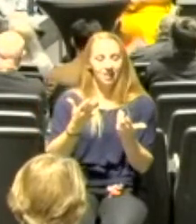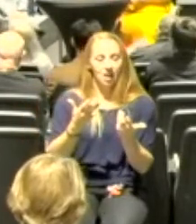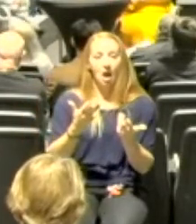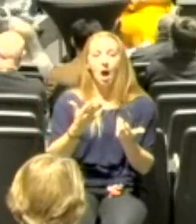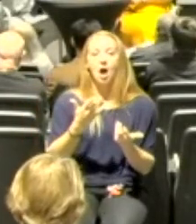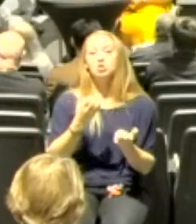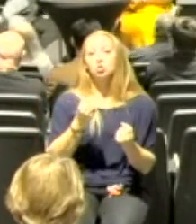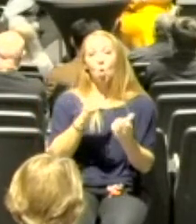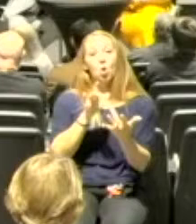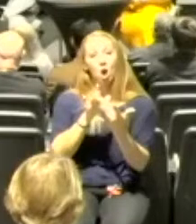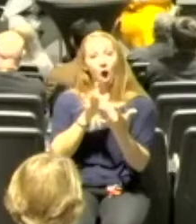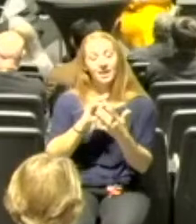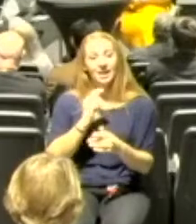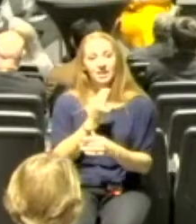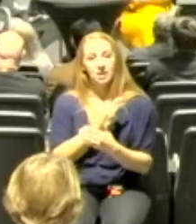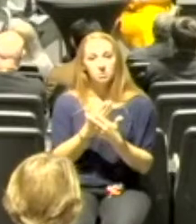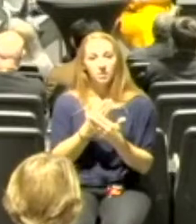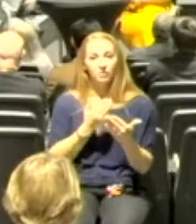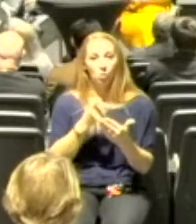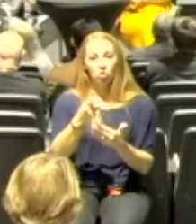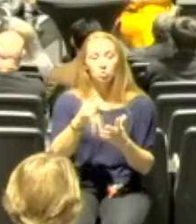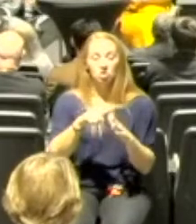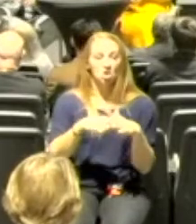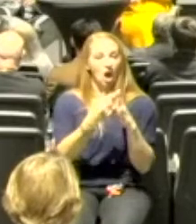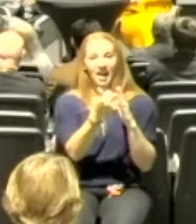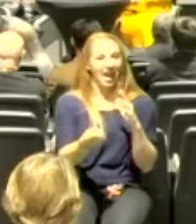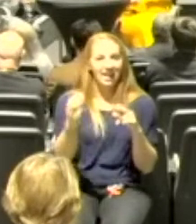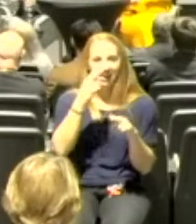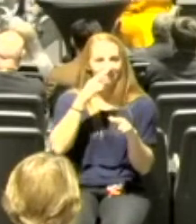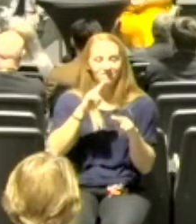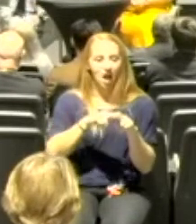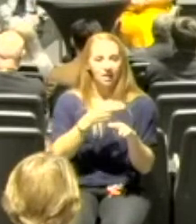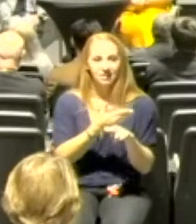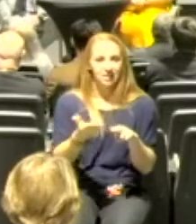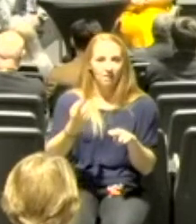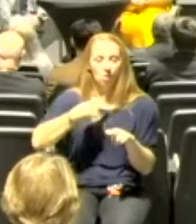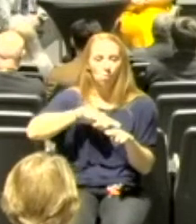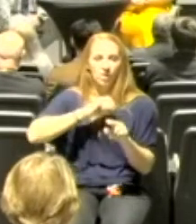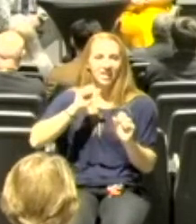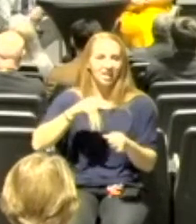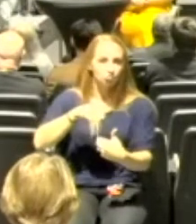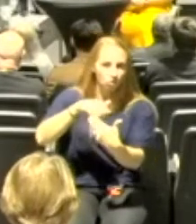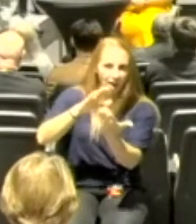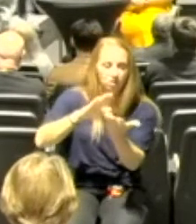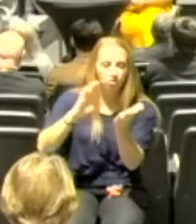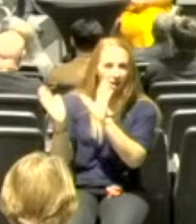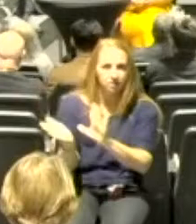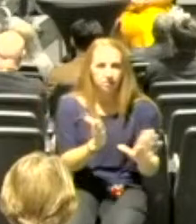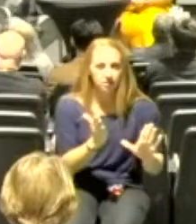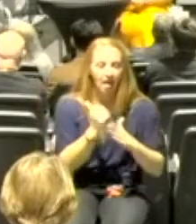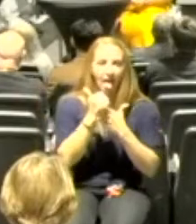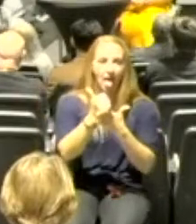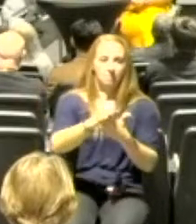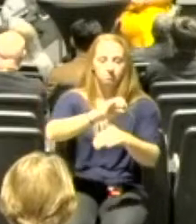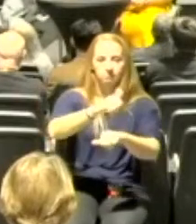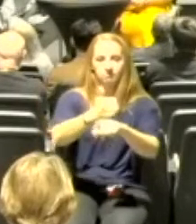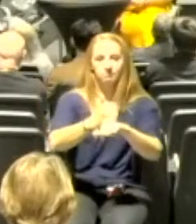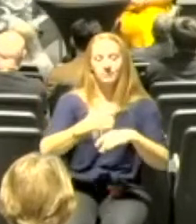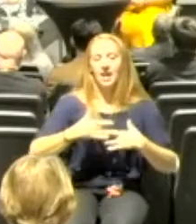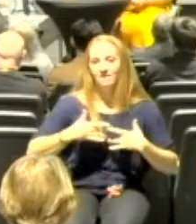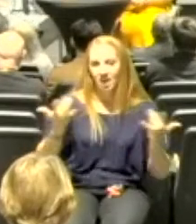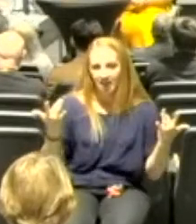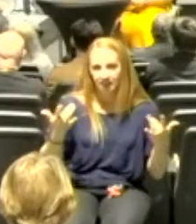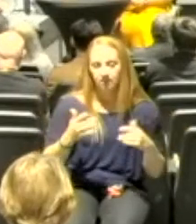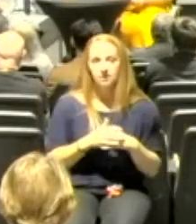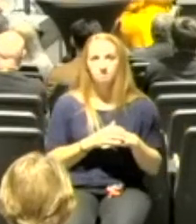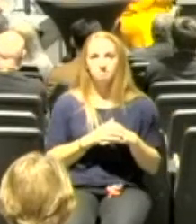is contact us before you start any of that fun stuff so that we can strategize with you and help you build a great event, build a